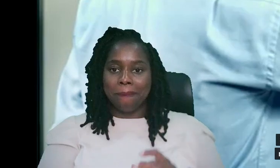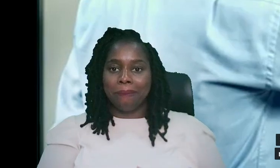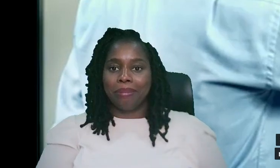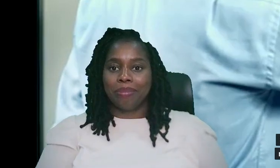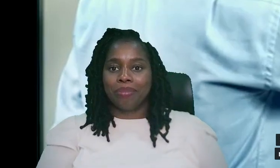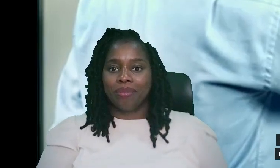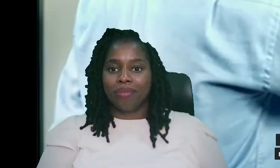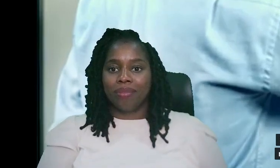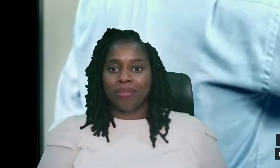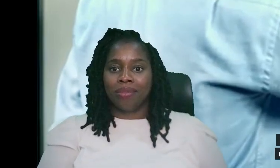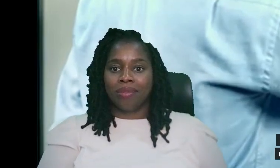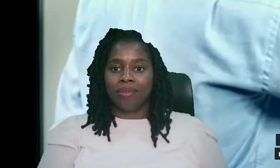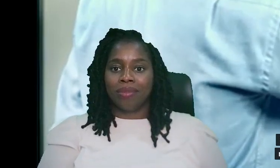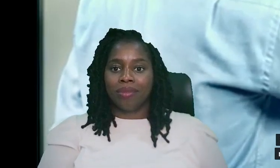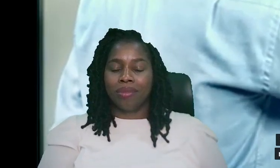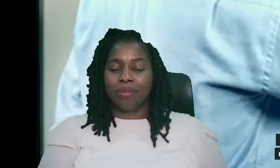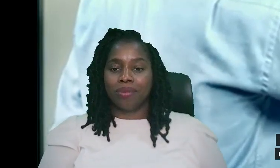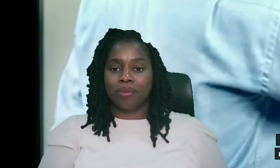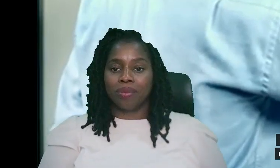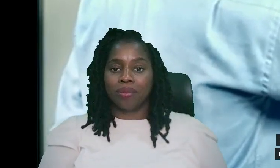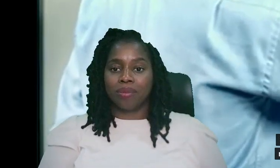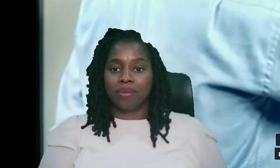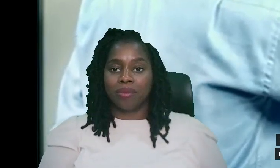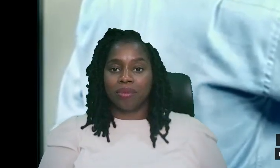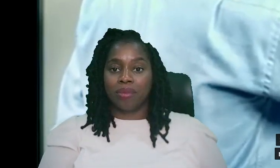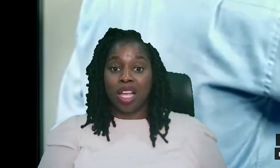that's 8 to give me 16.